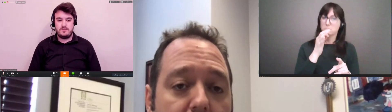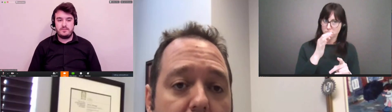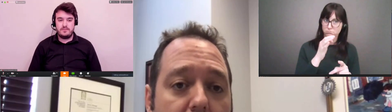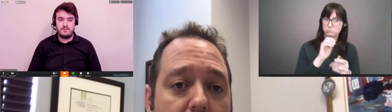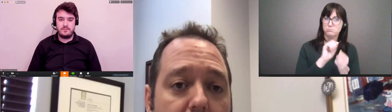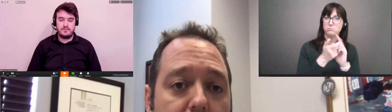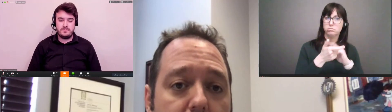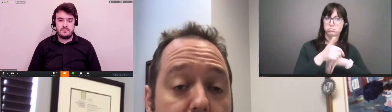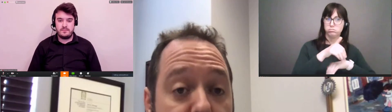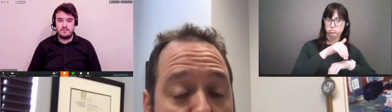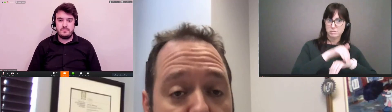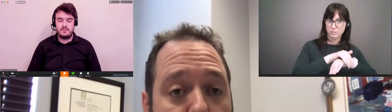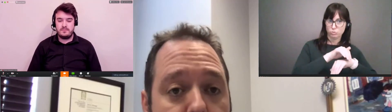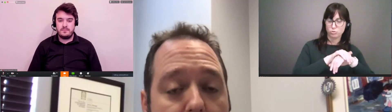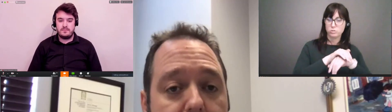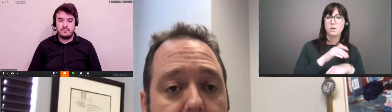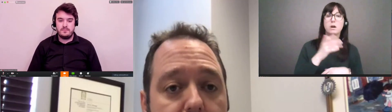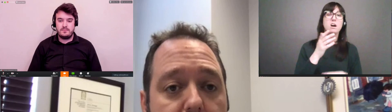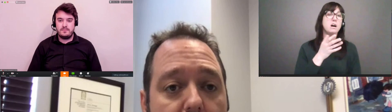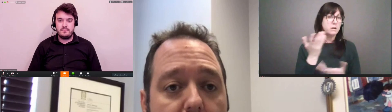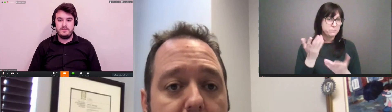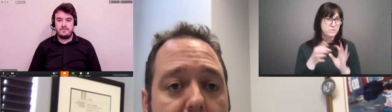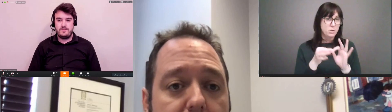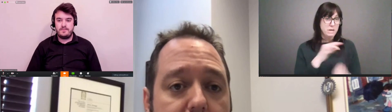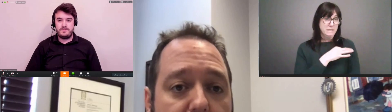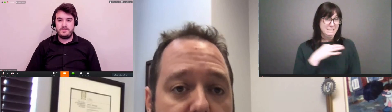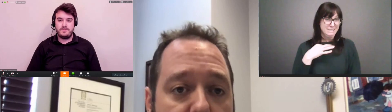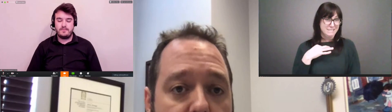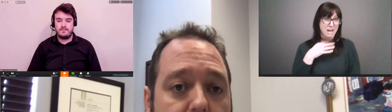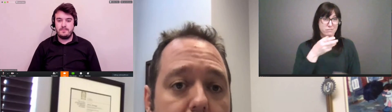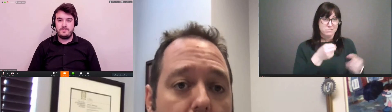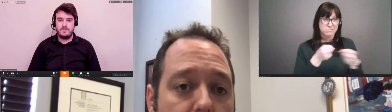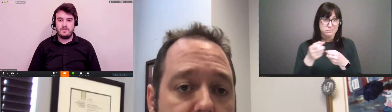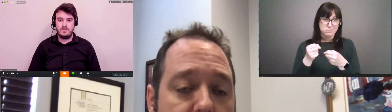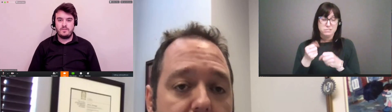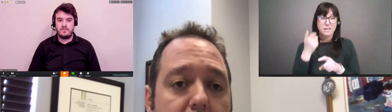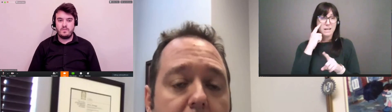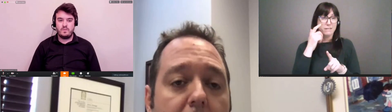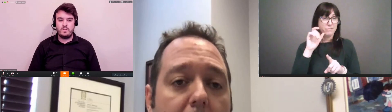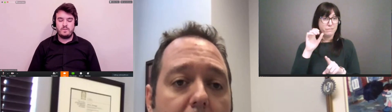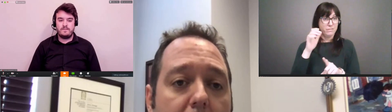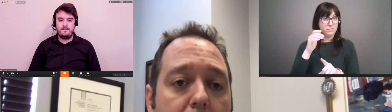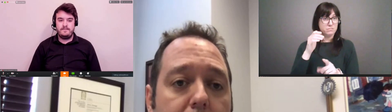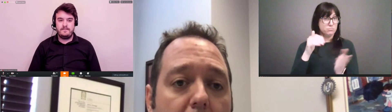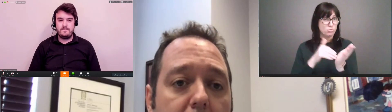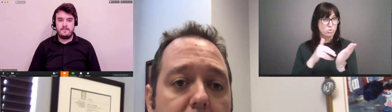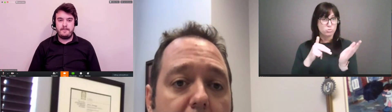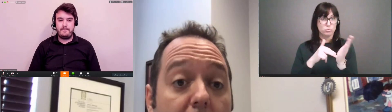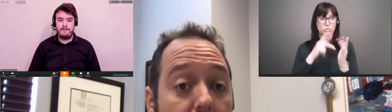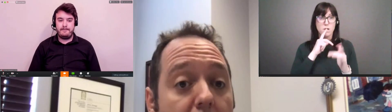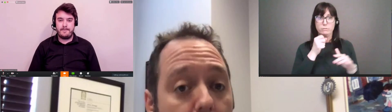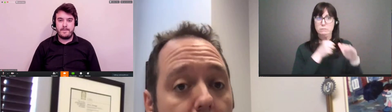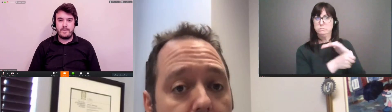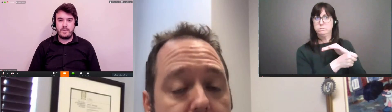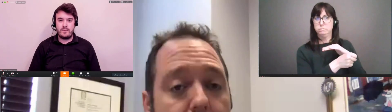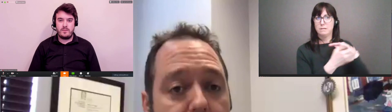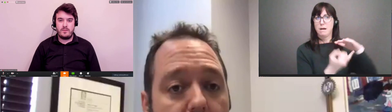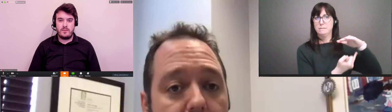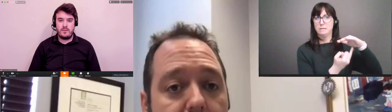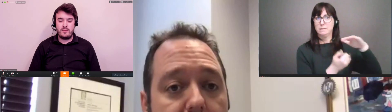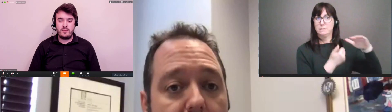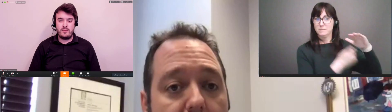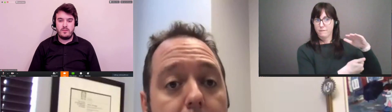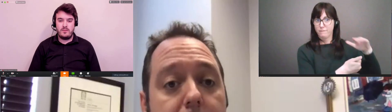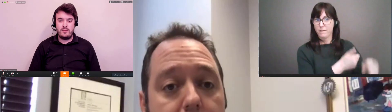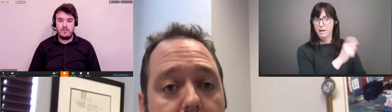from a staffing perspective, the need for self-isolation or quarantine of healthcare workers themselves